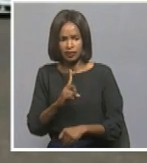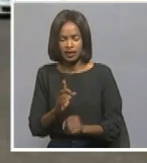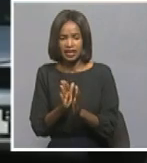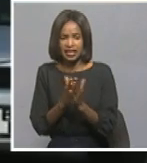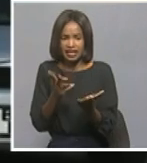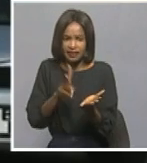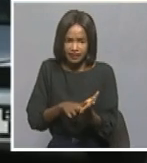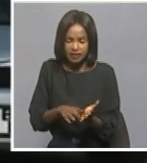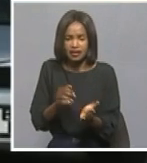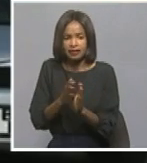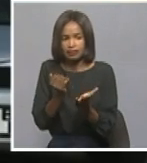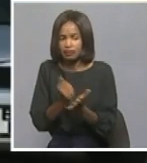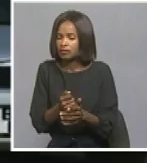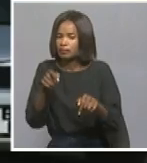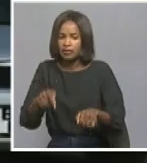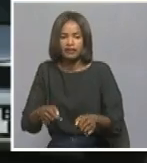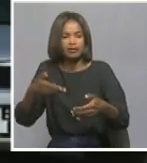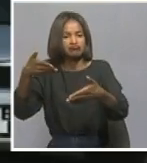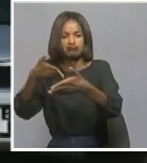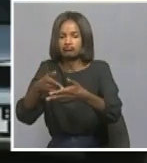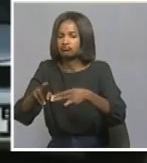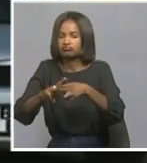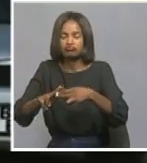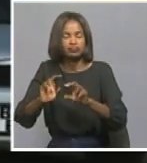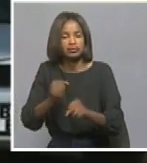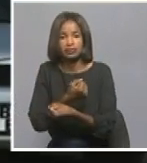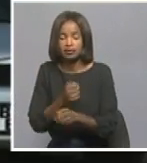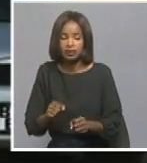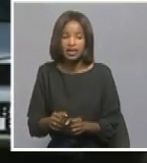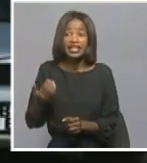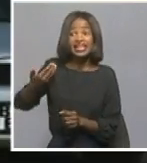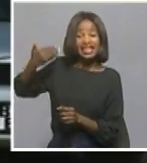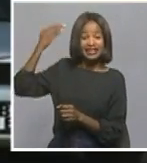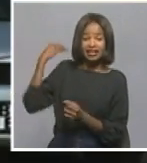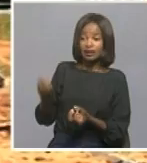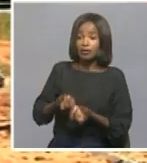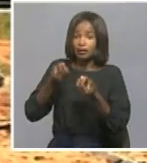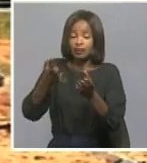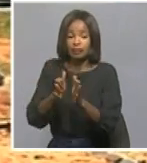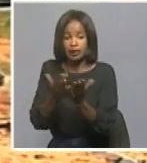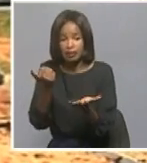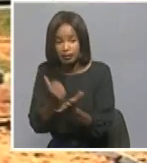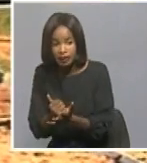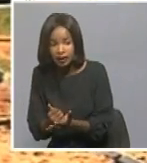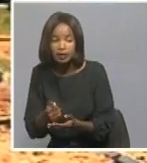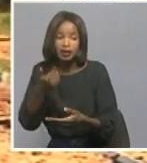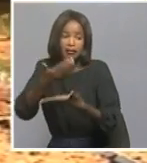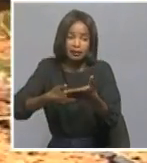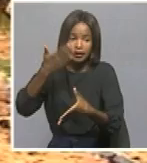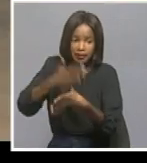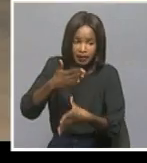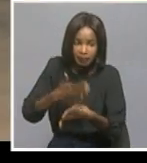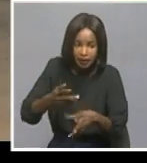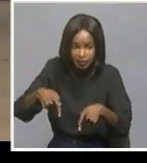all suspended. So travelers may not rely on a previously issued employment permit or a